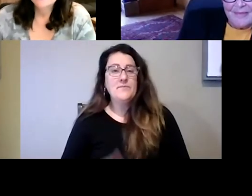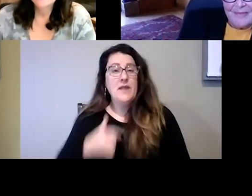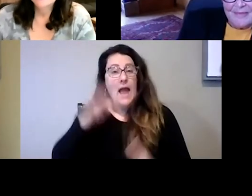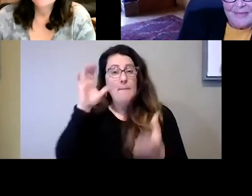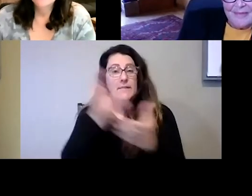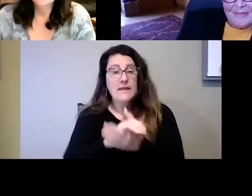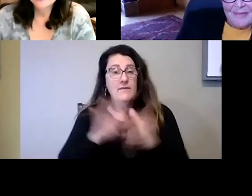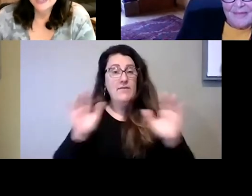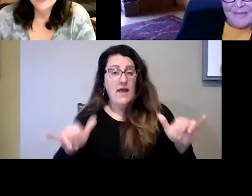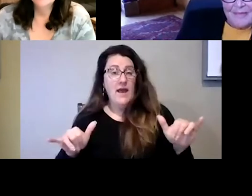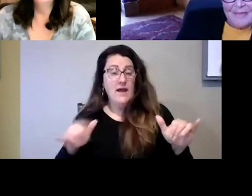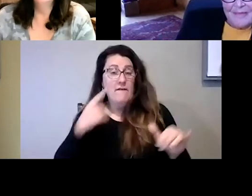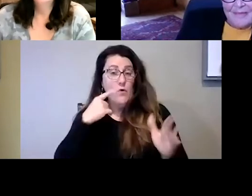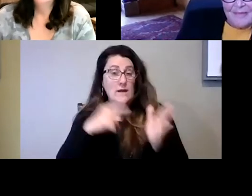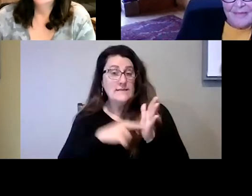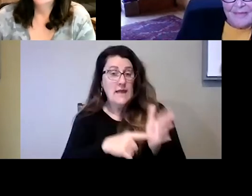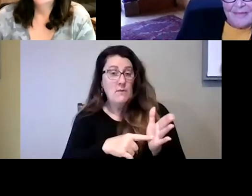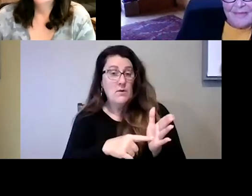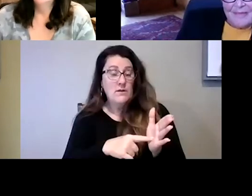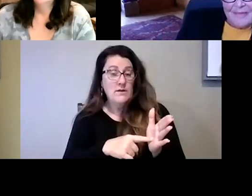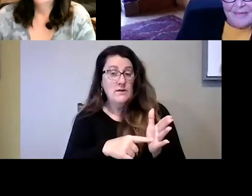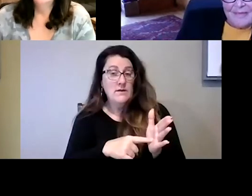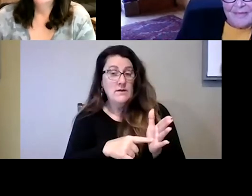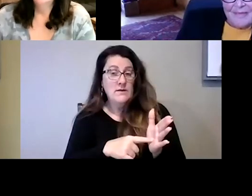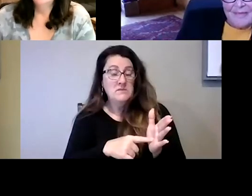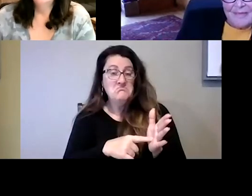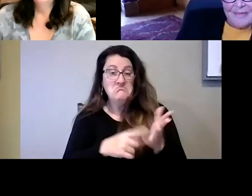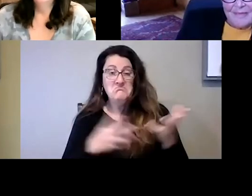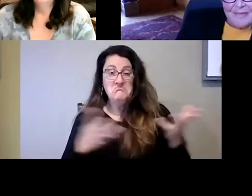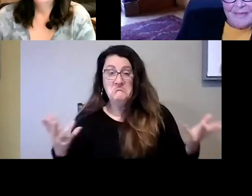believe that, for example,